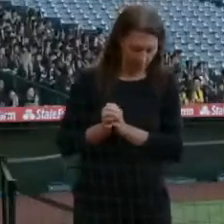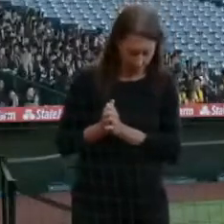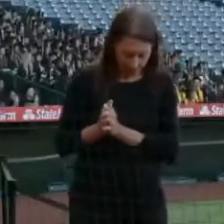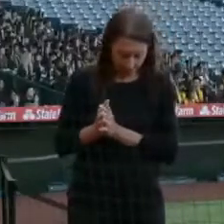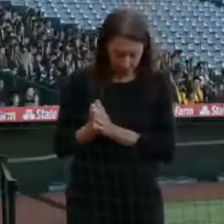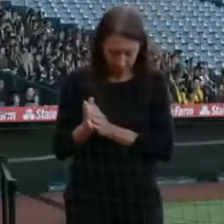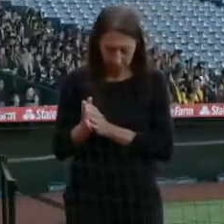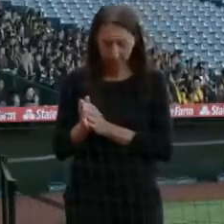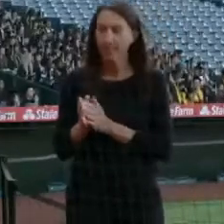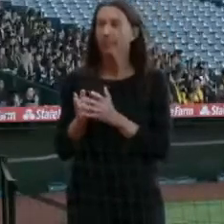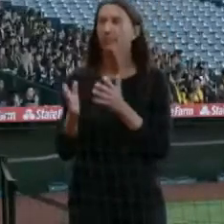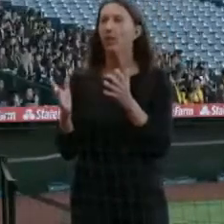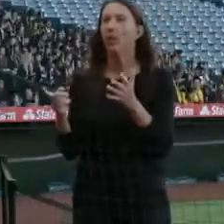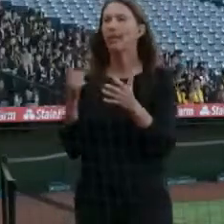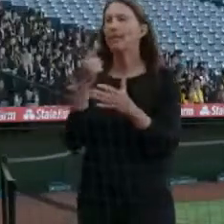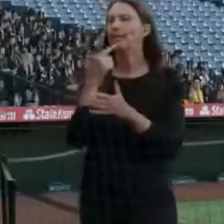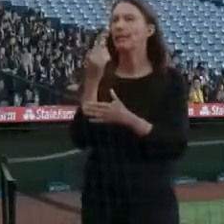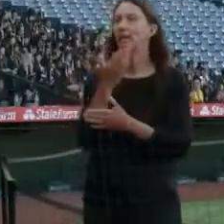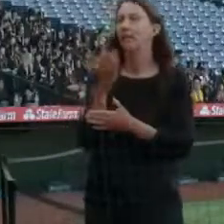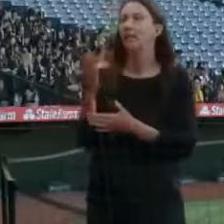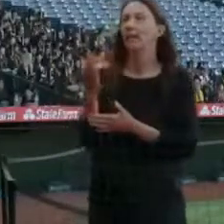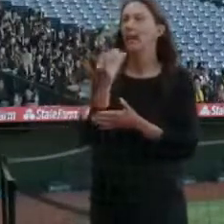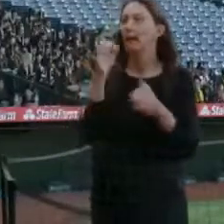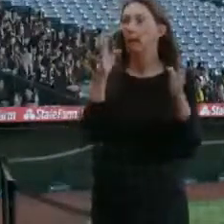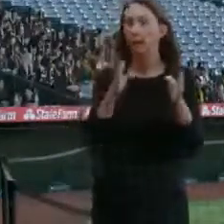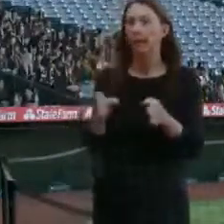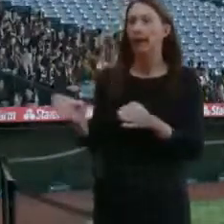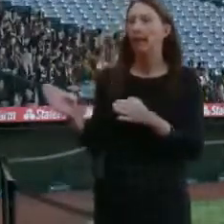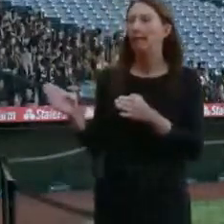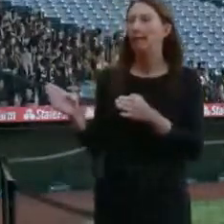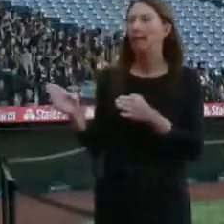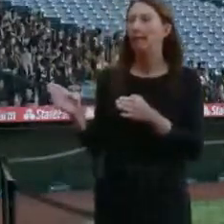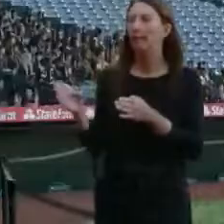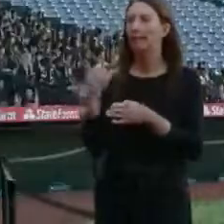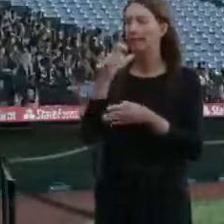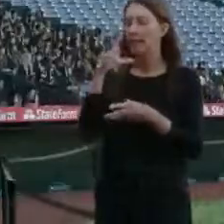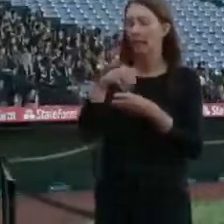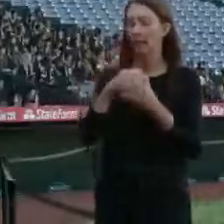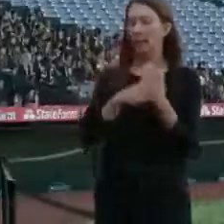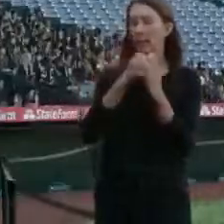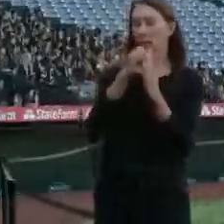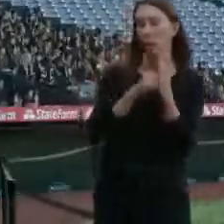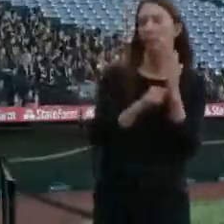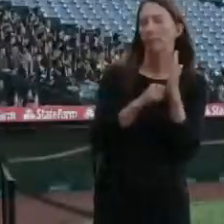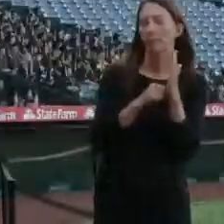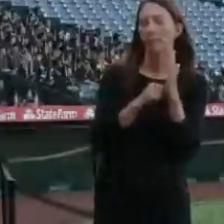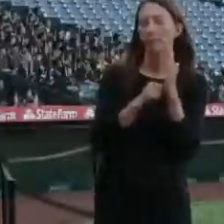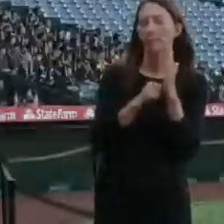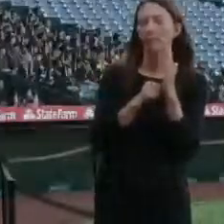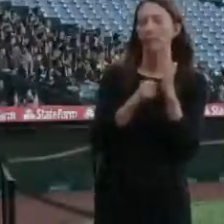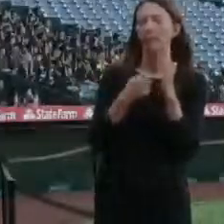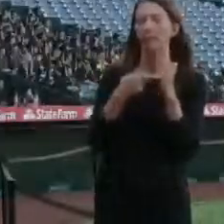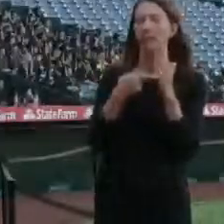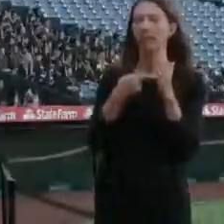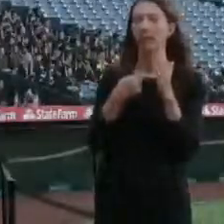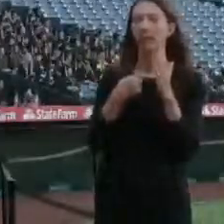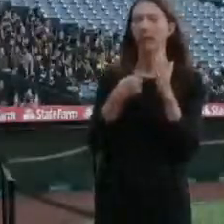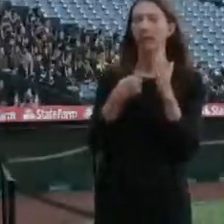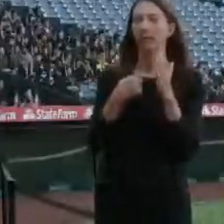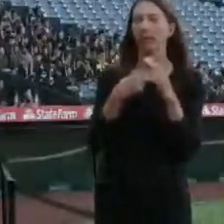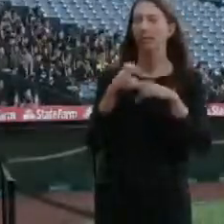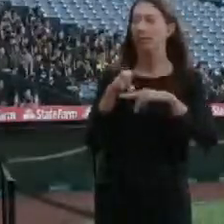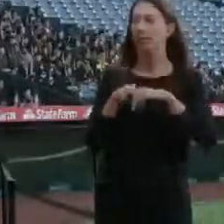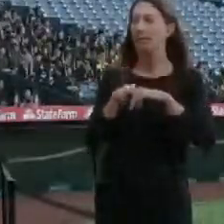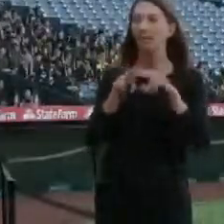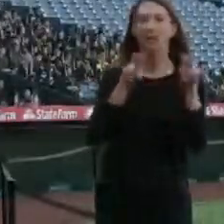something that's not planned, something that's not in my script. As I have sat here and looked out into